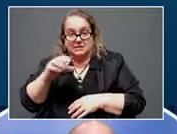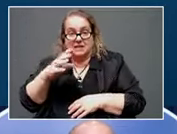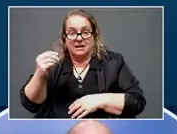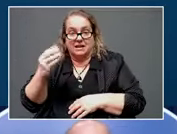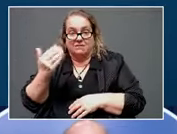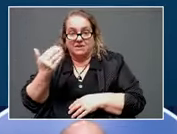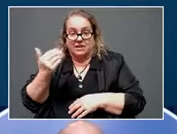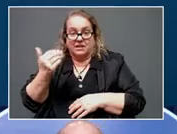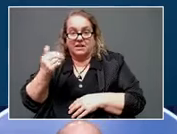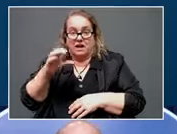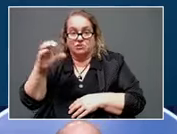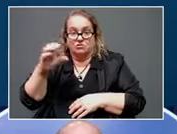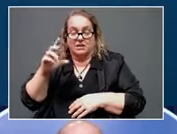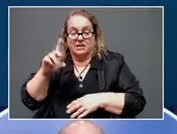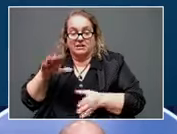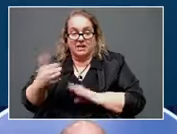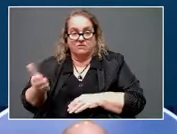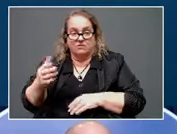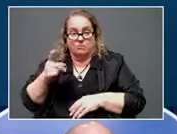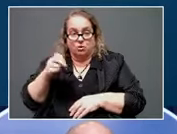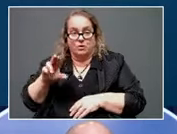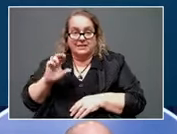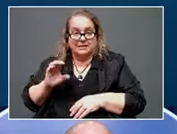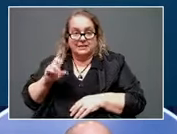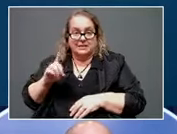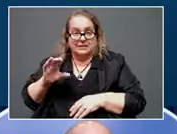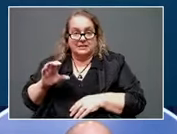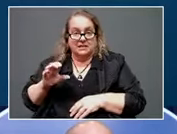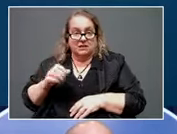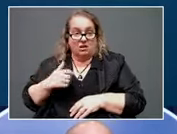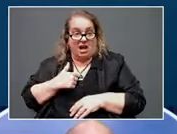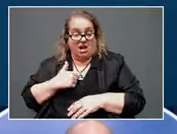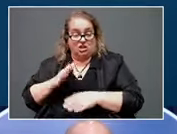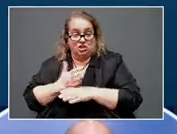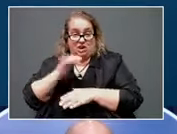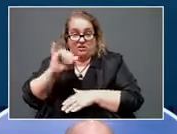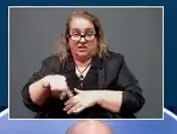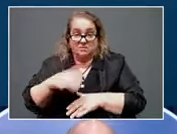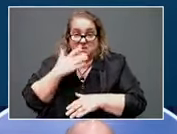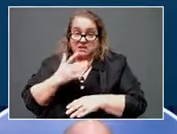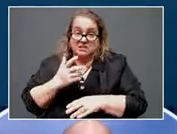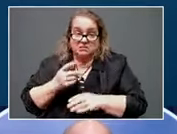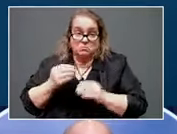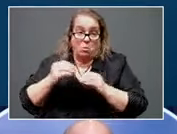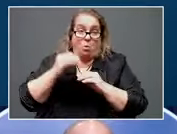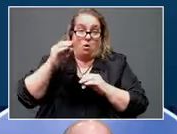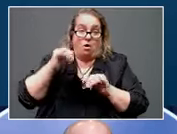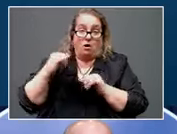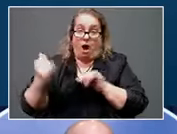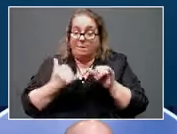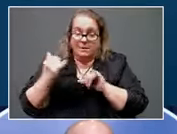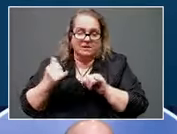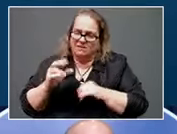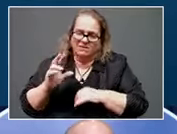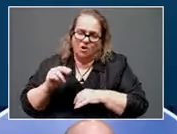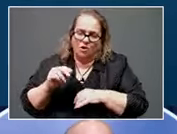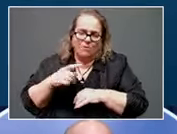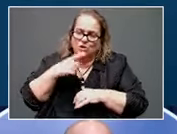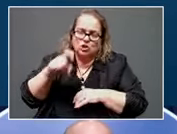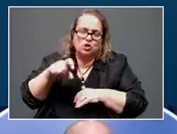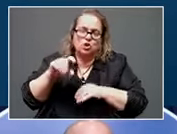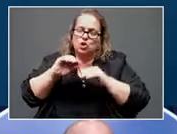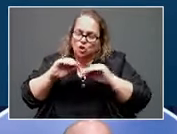is not because it is overly common, but because there should not be any children who die from this condition, period. And there should